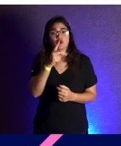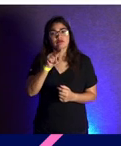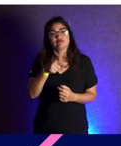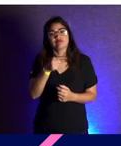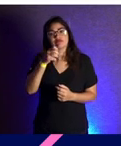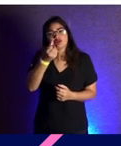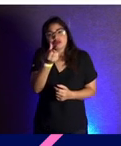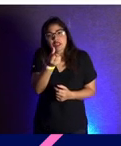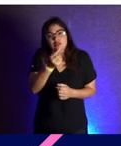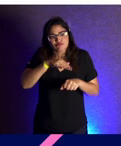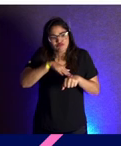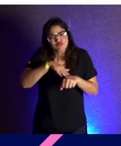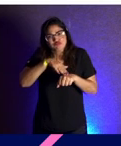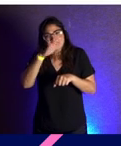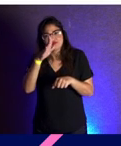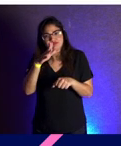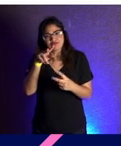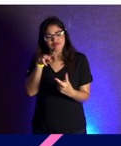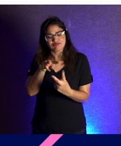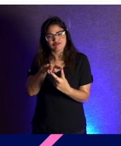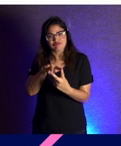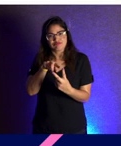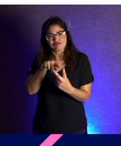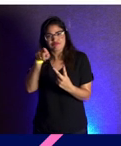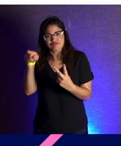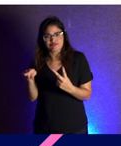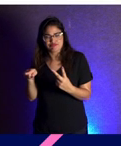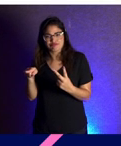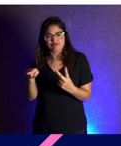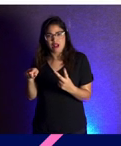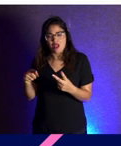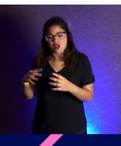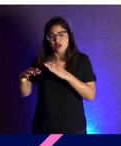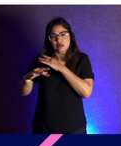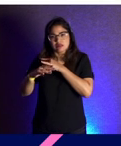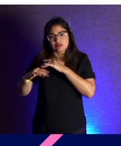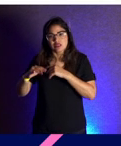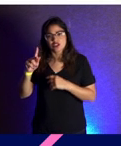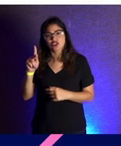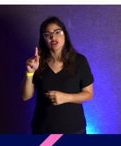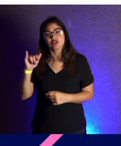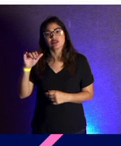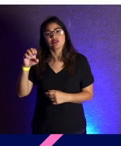down to the state page on city, the ratio is 17.8.